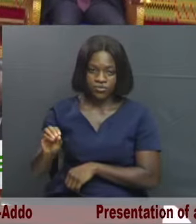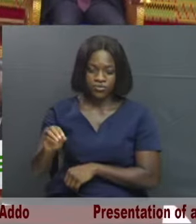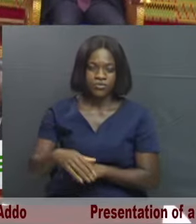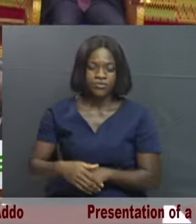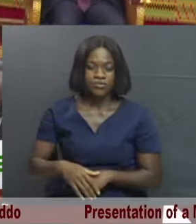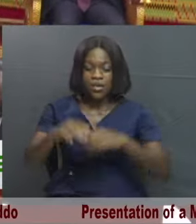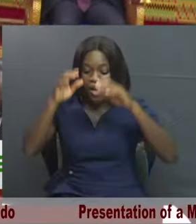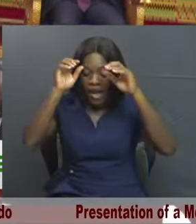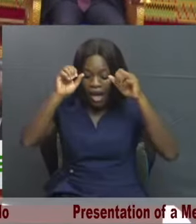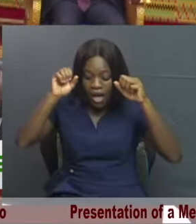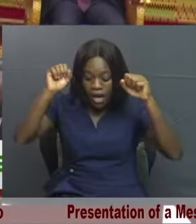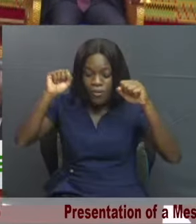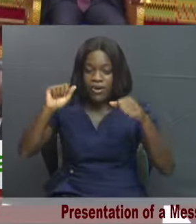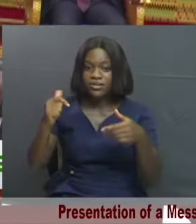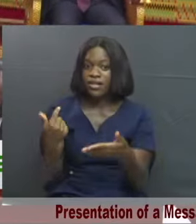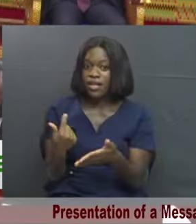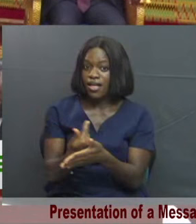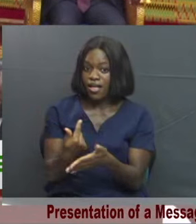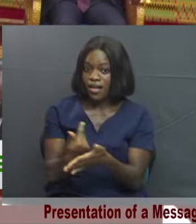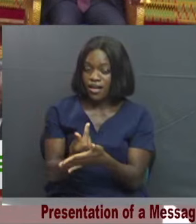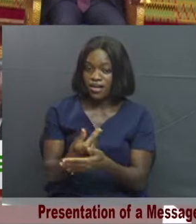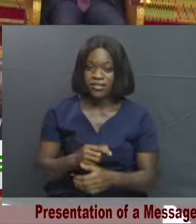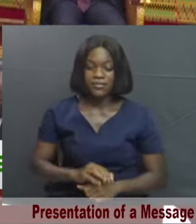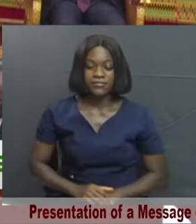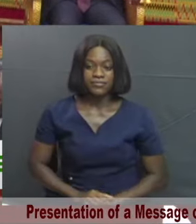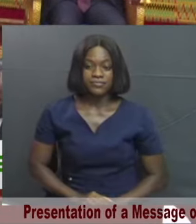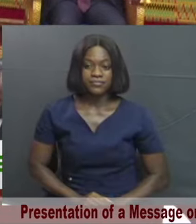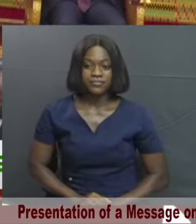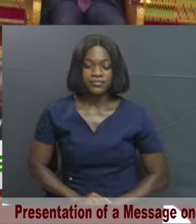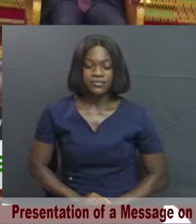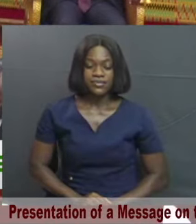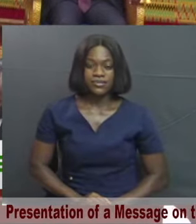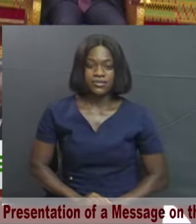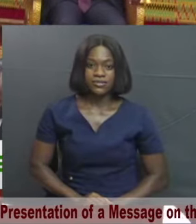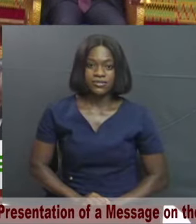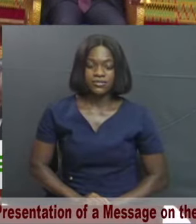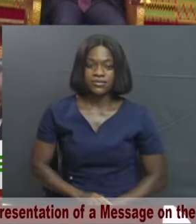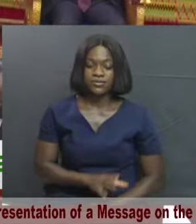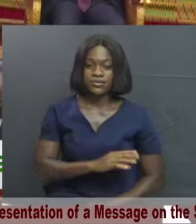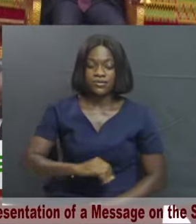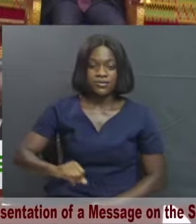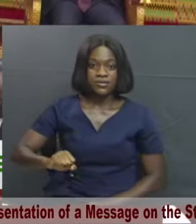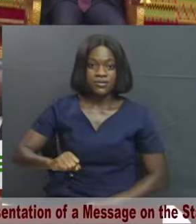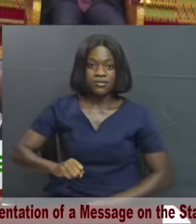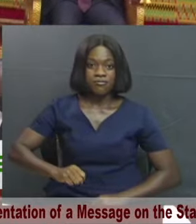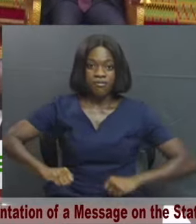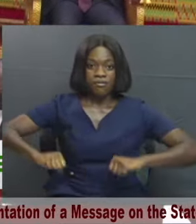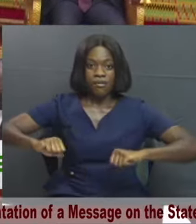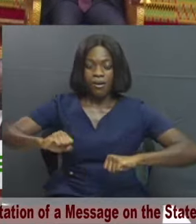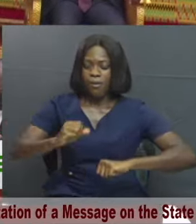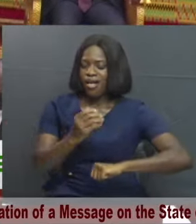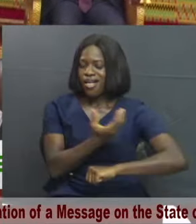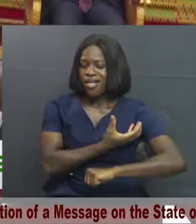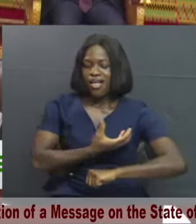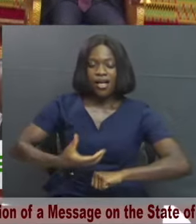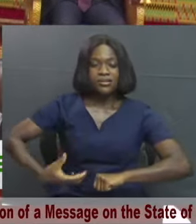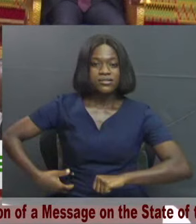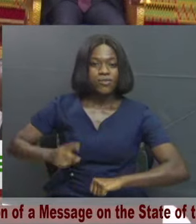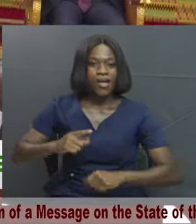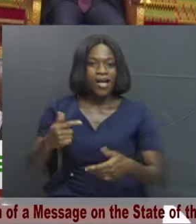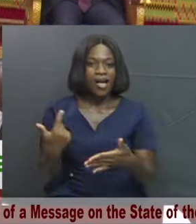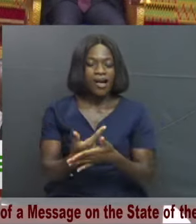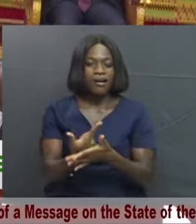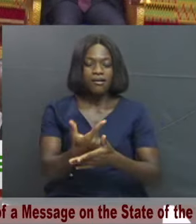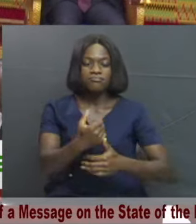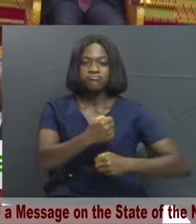president of the Republic of Ghana and Commander in Chief of the Ghana armed